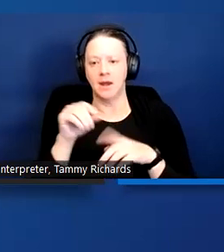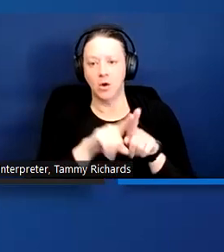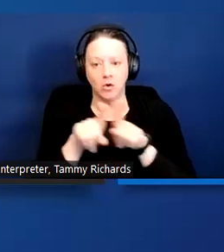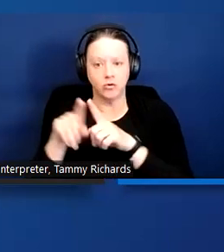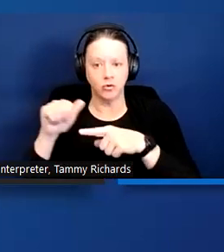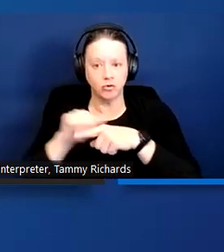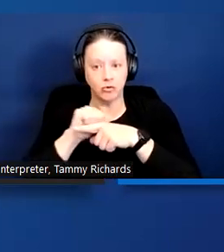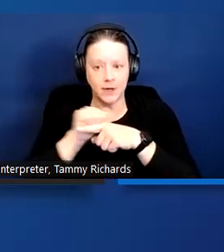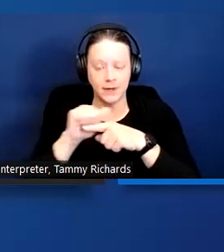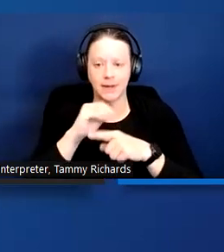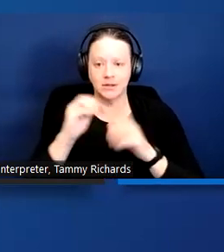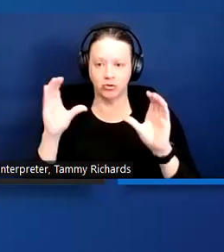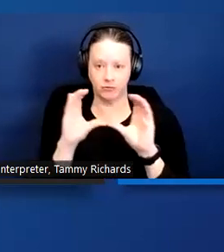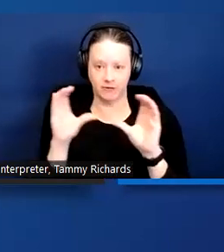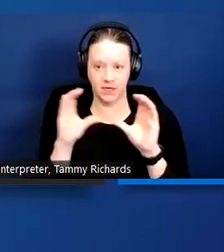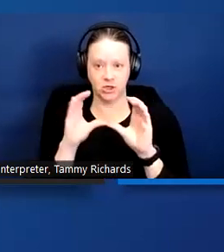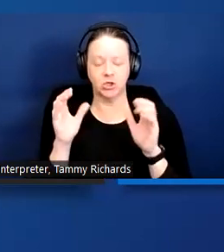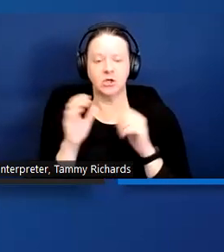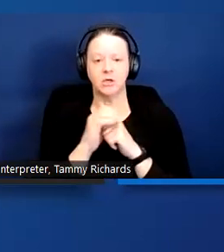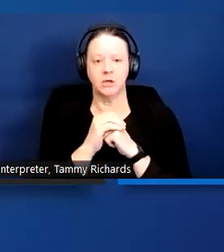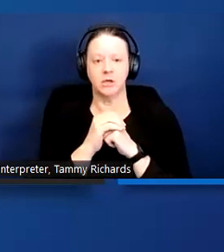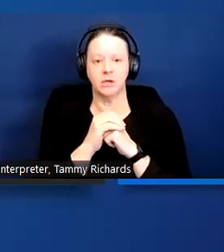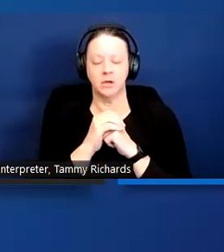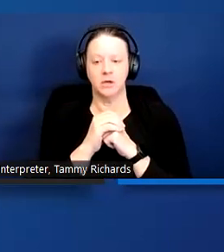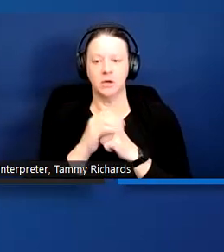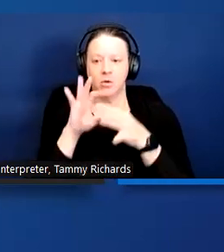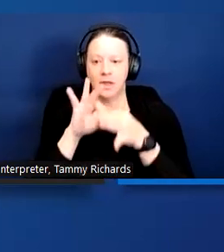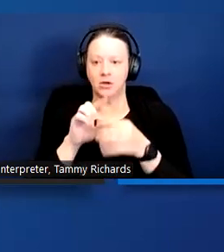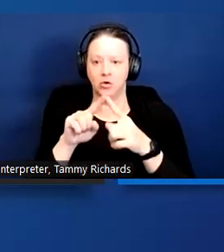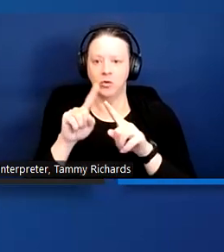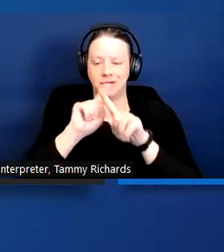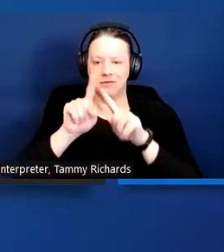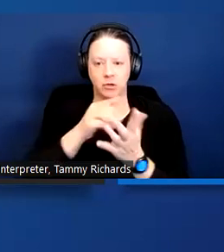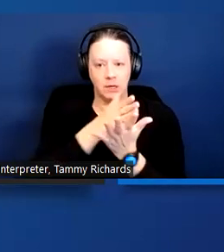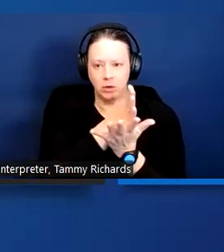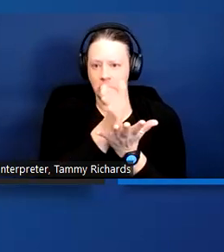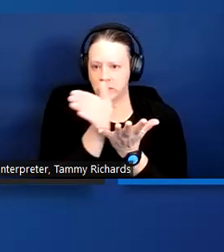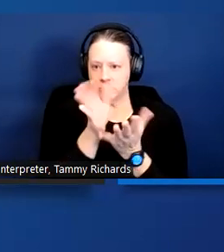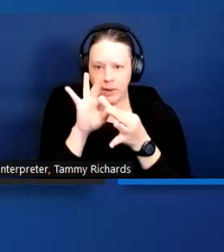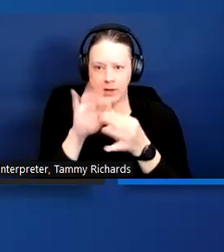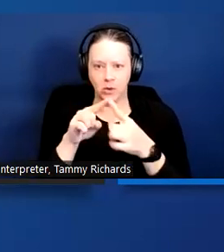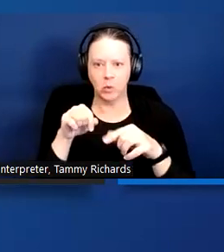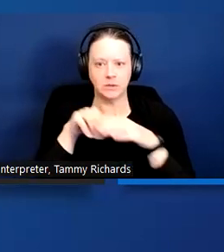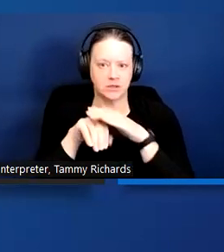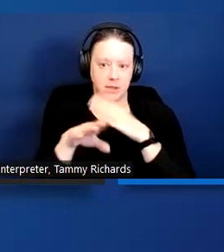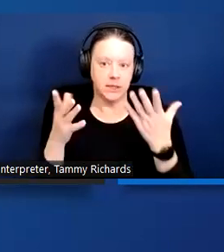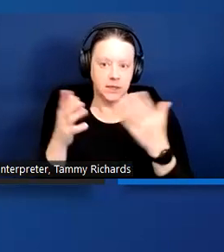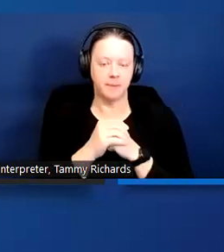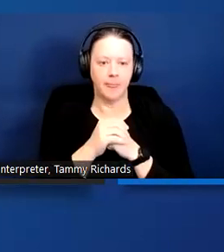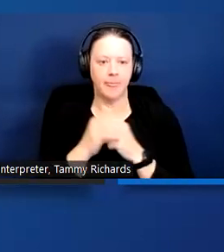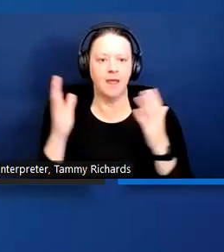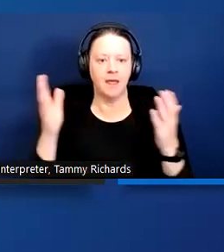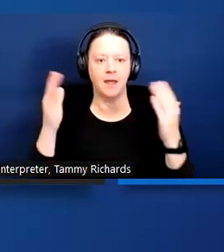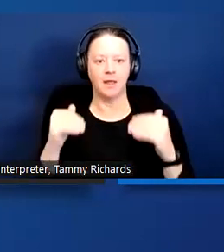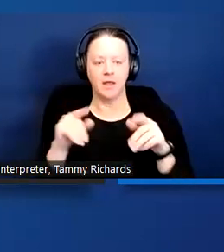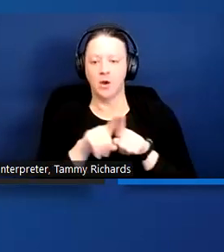training and certification in different areas of accessibility. So, and then you